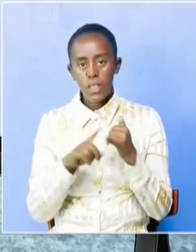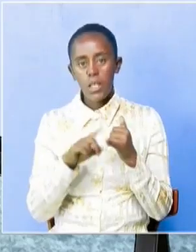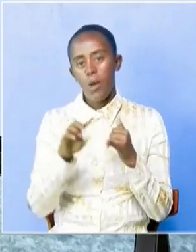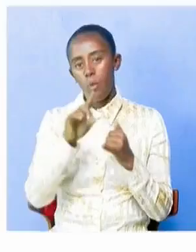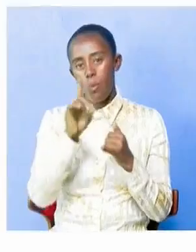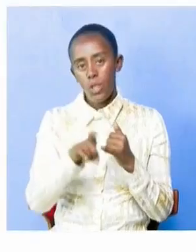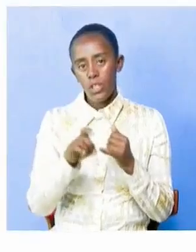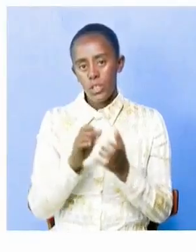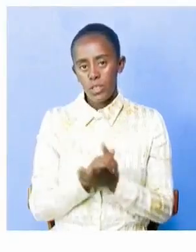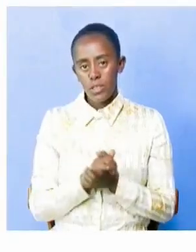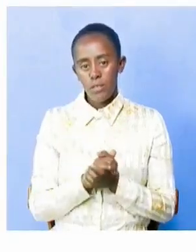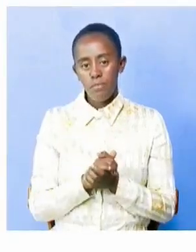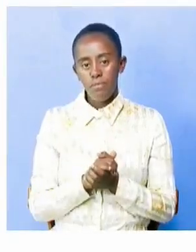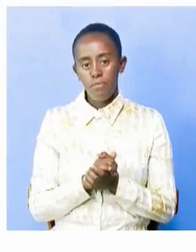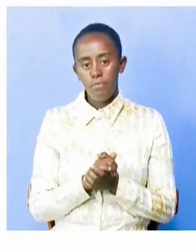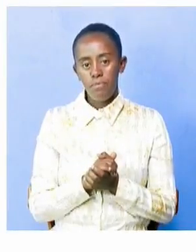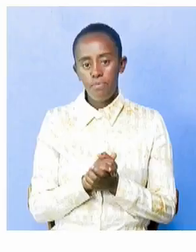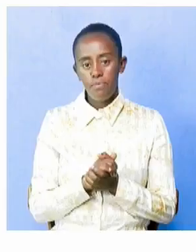an example.